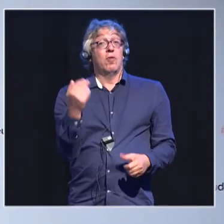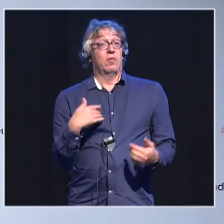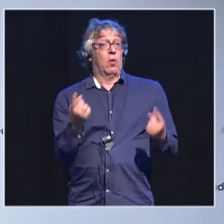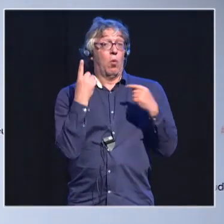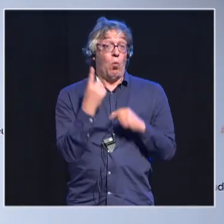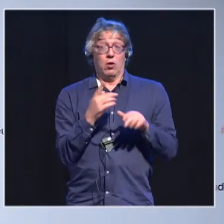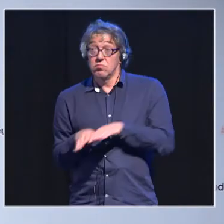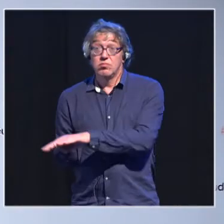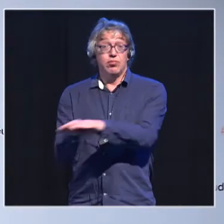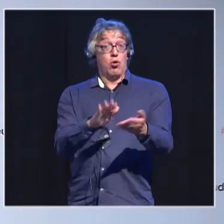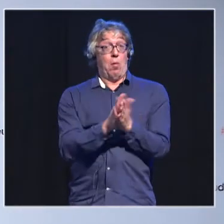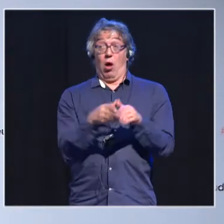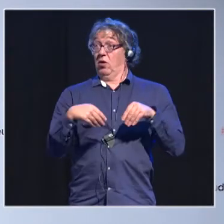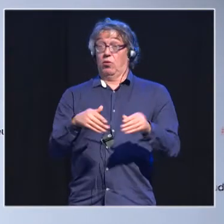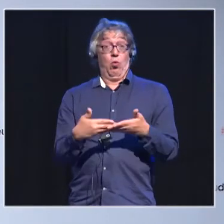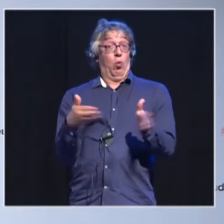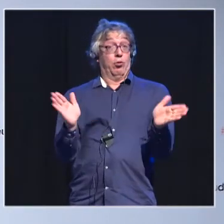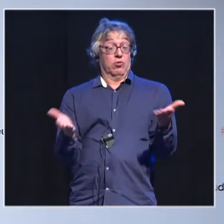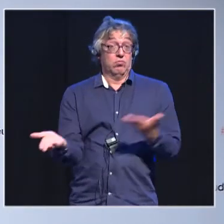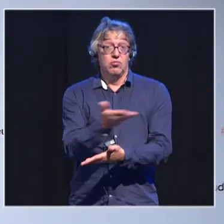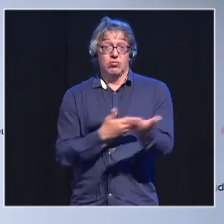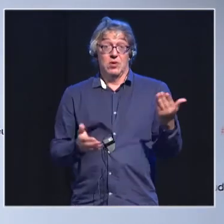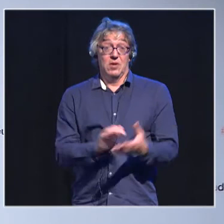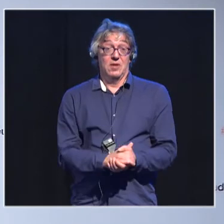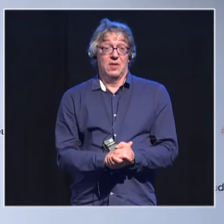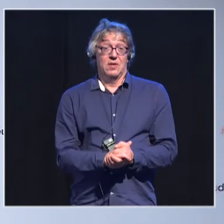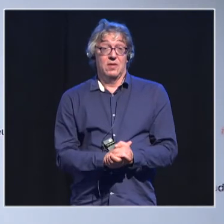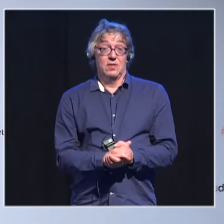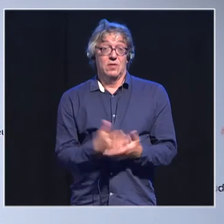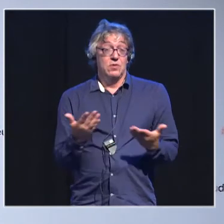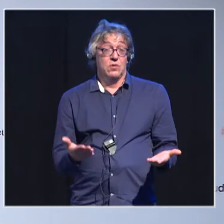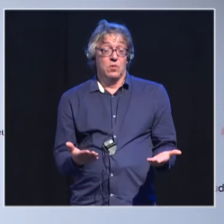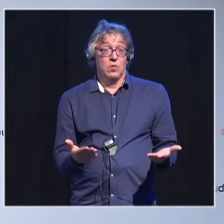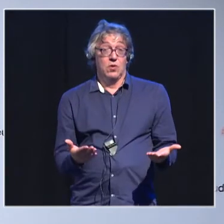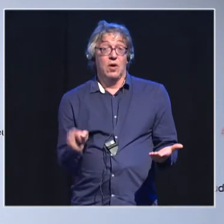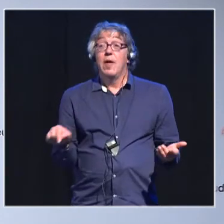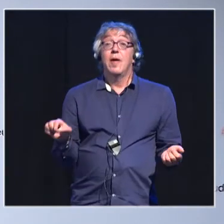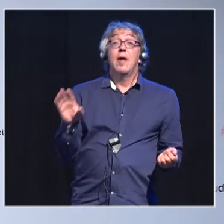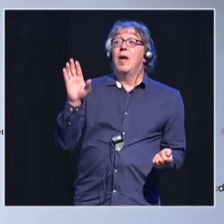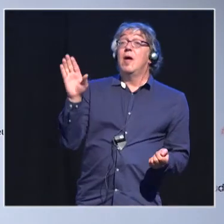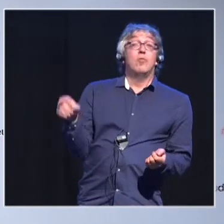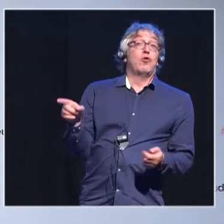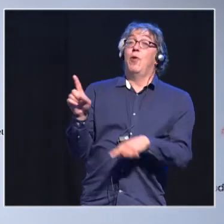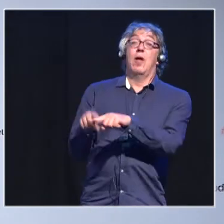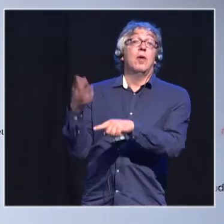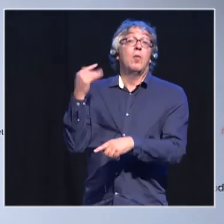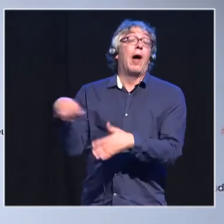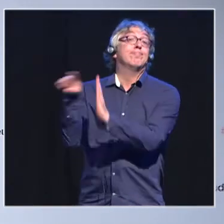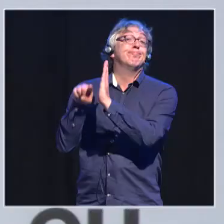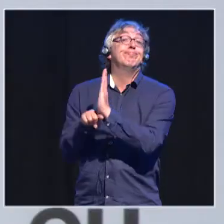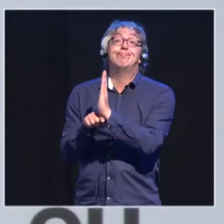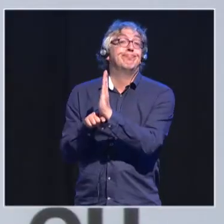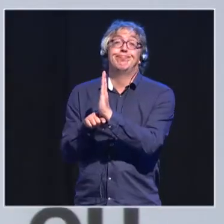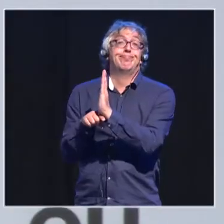we were able to bring that signal there. And there's still part of the world today where we cannot do that because the regulation doesn't allow us. So my wish